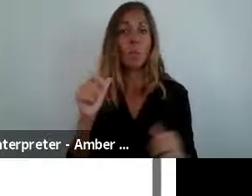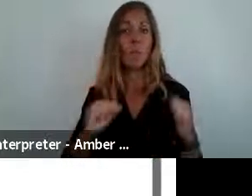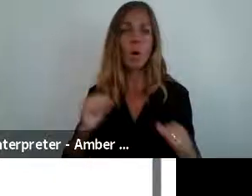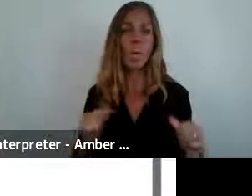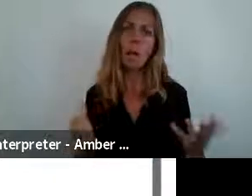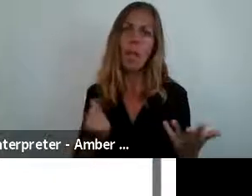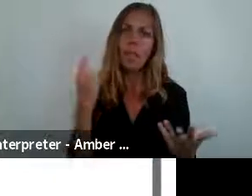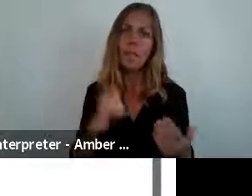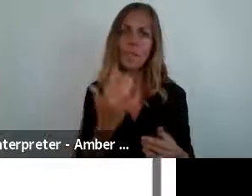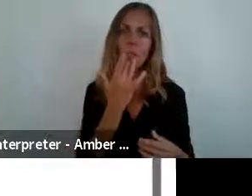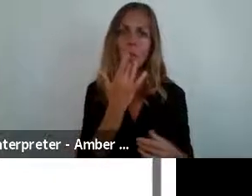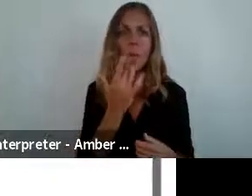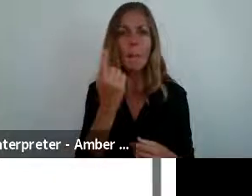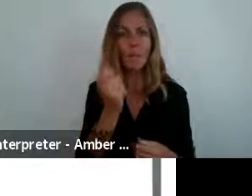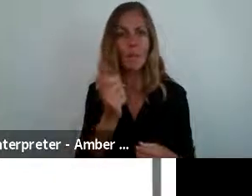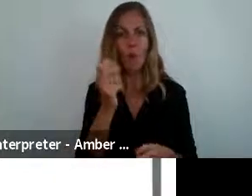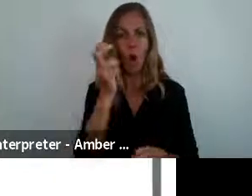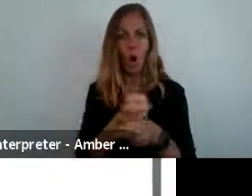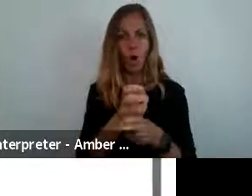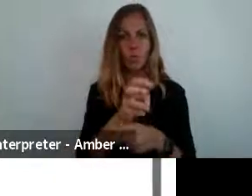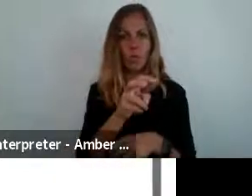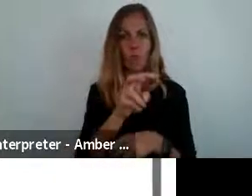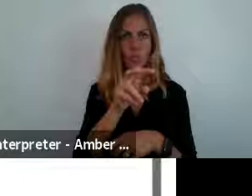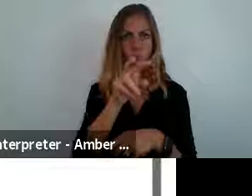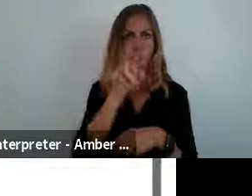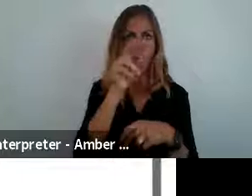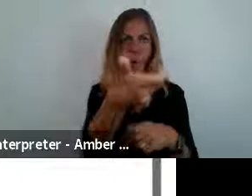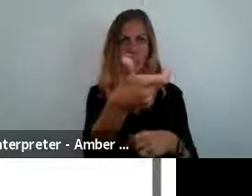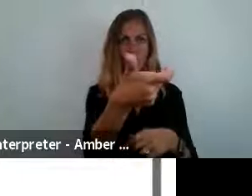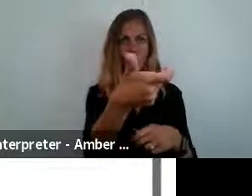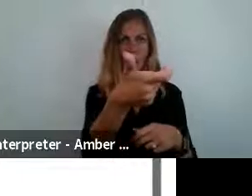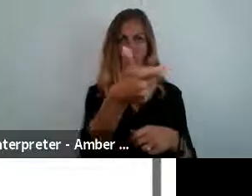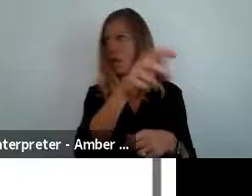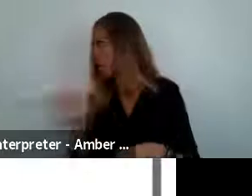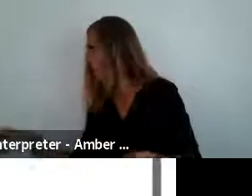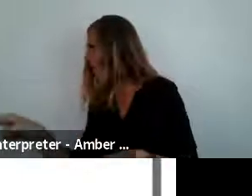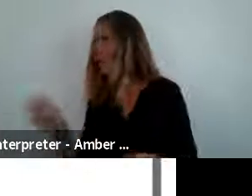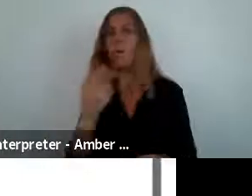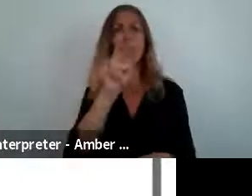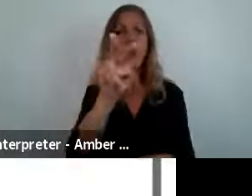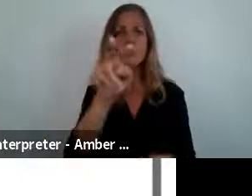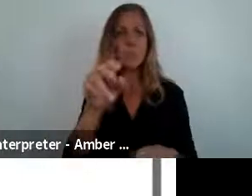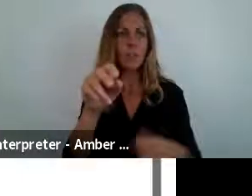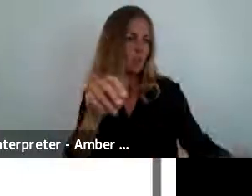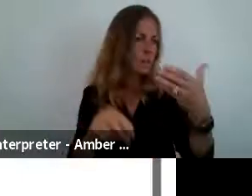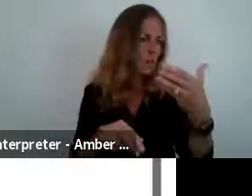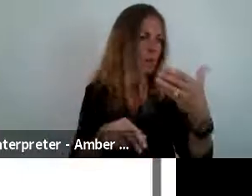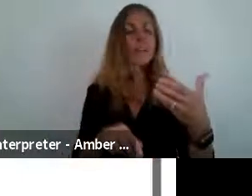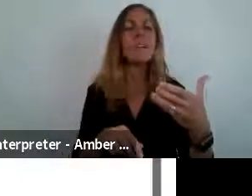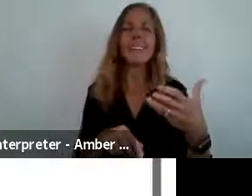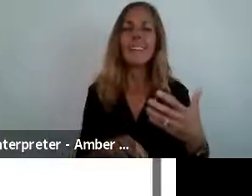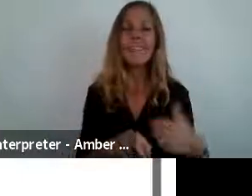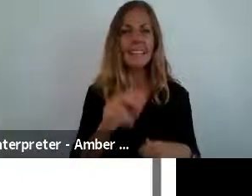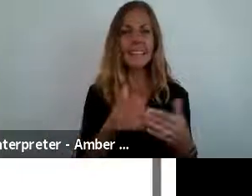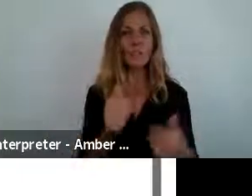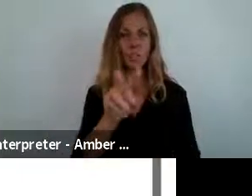hard to kind of look at the performance and then look to the right or look way down or look on a different device in order to